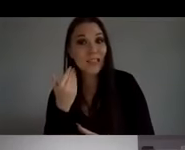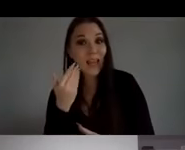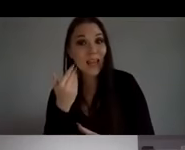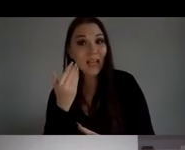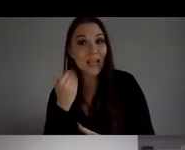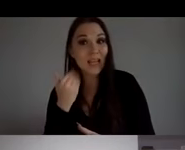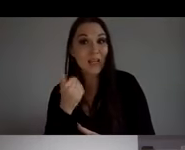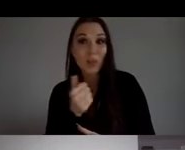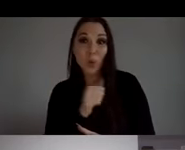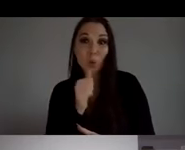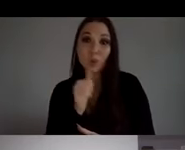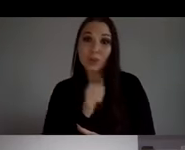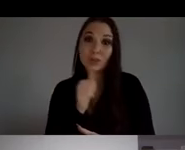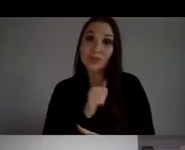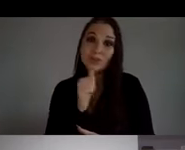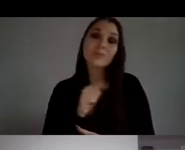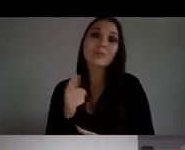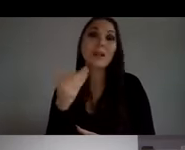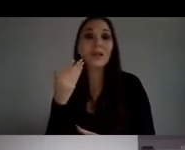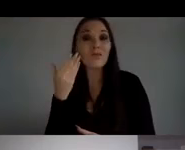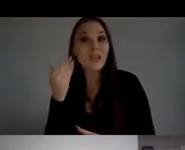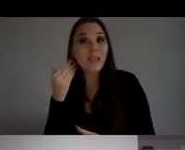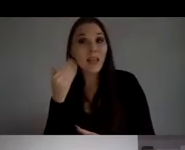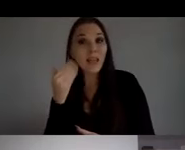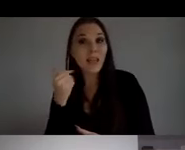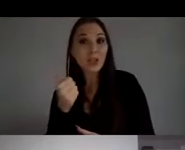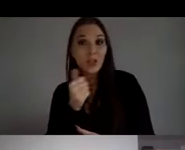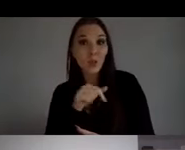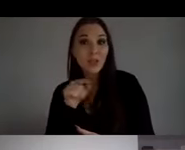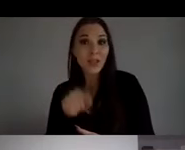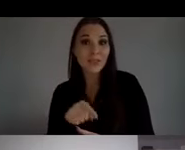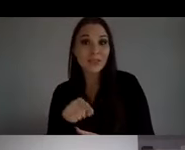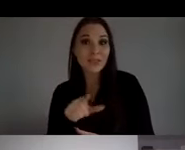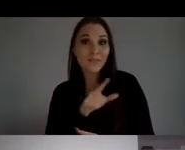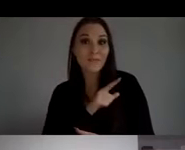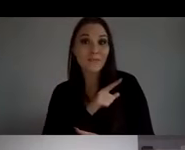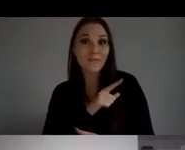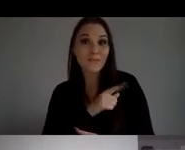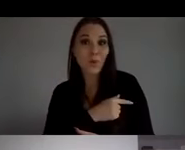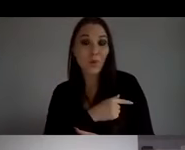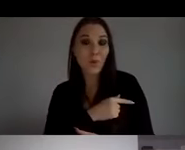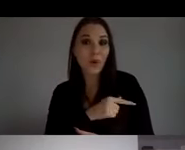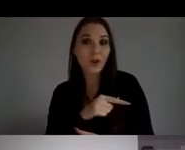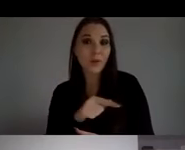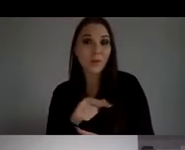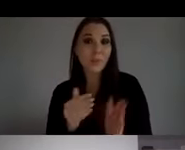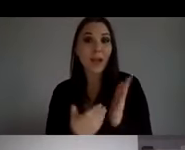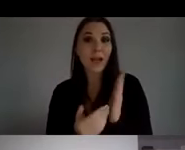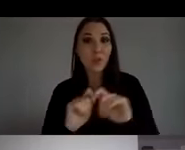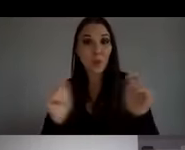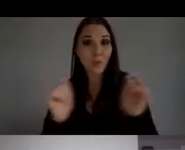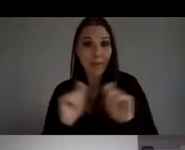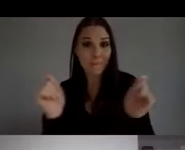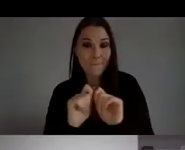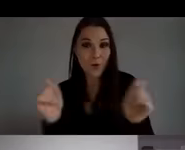use case is to use this as an input for a newspaper. So in a newspaper,